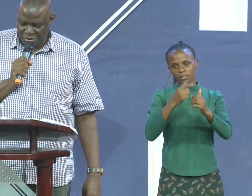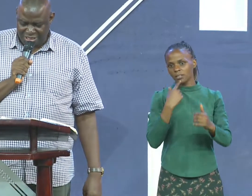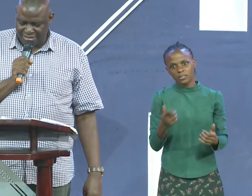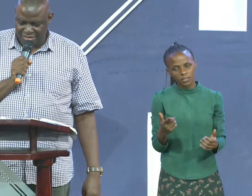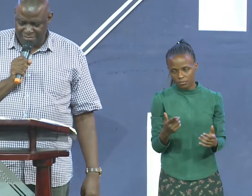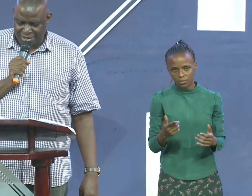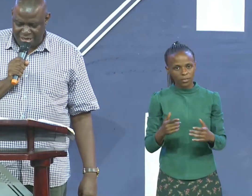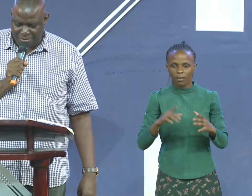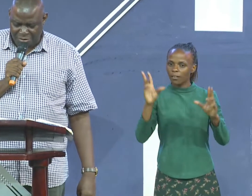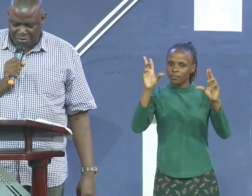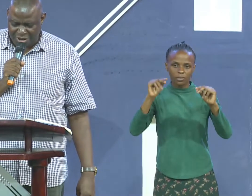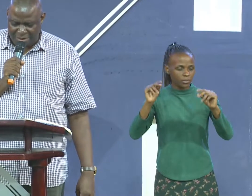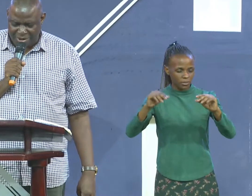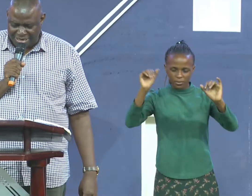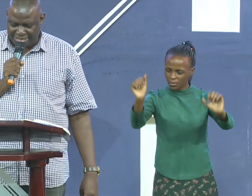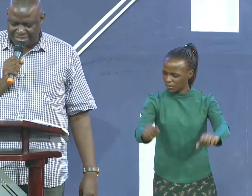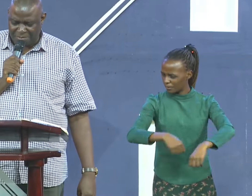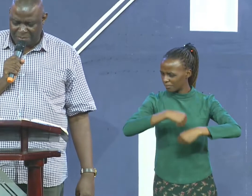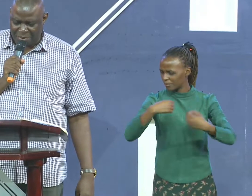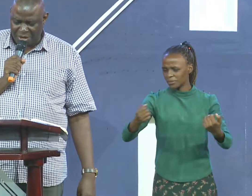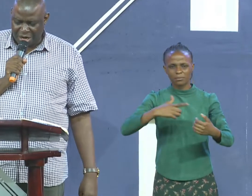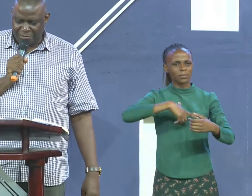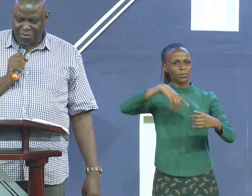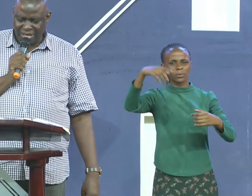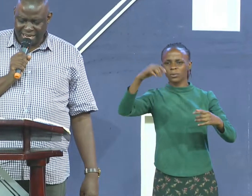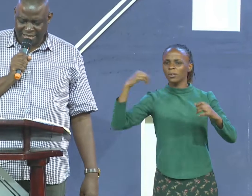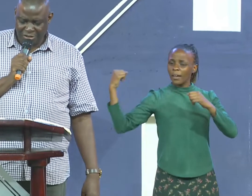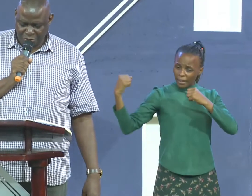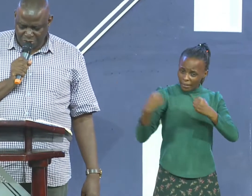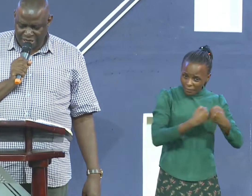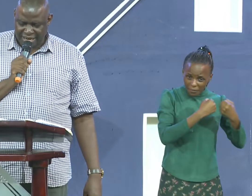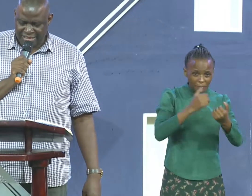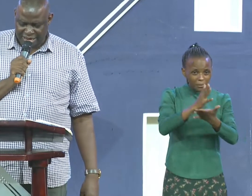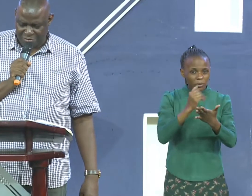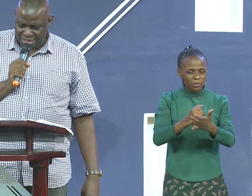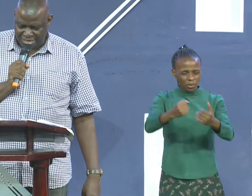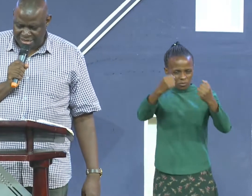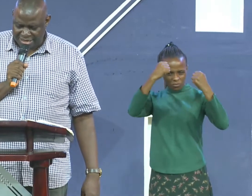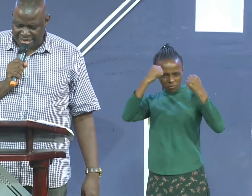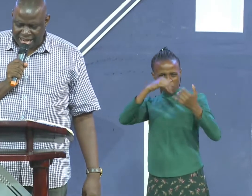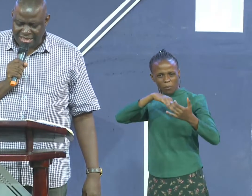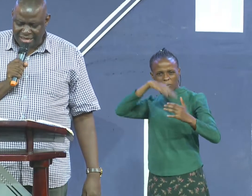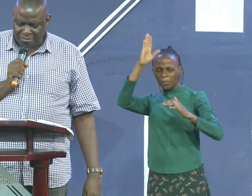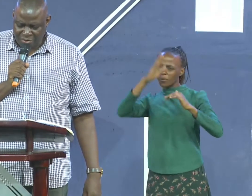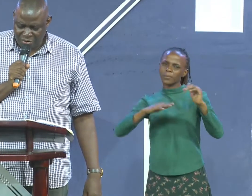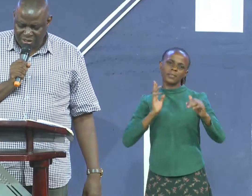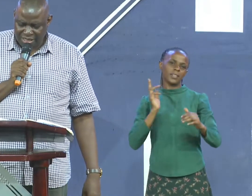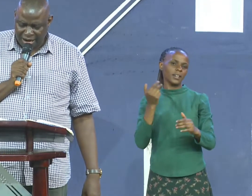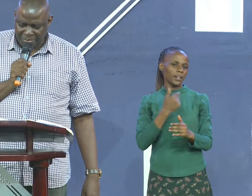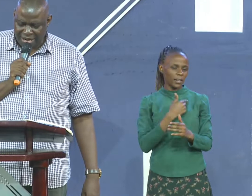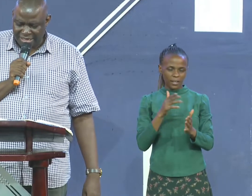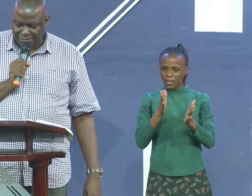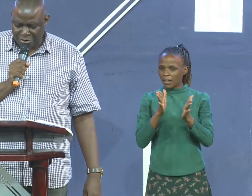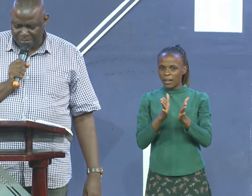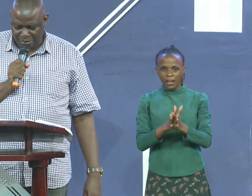be not be able to go up against the people, for they are stronger than we. And they brought